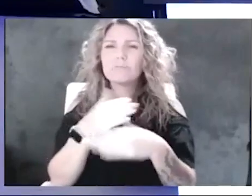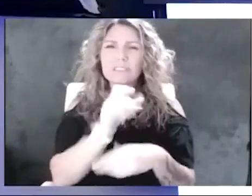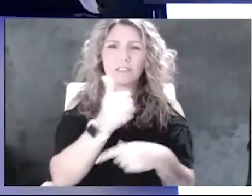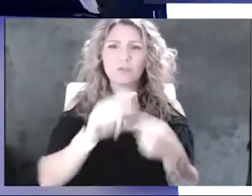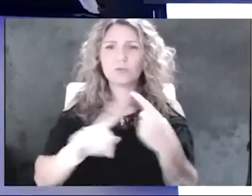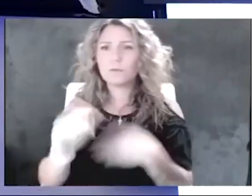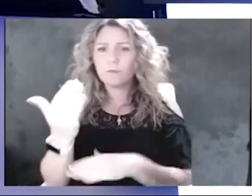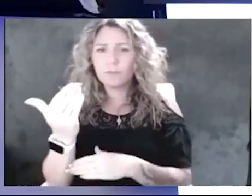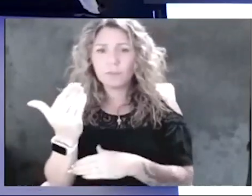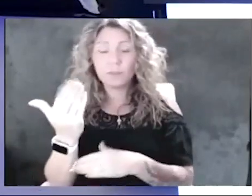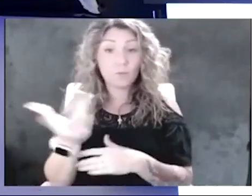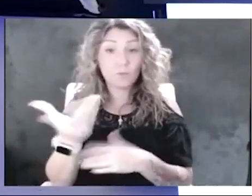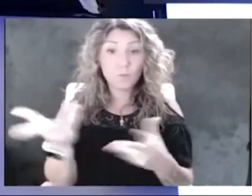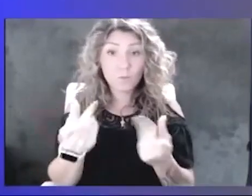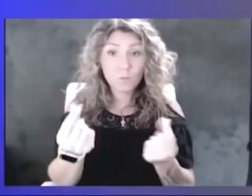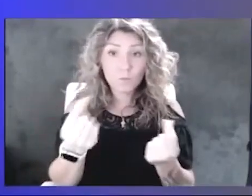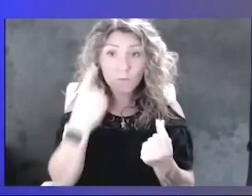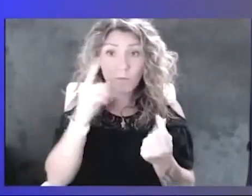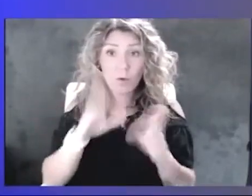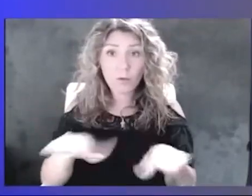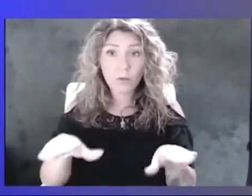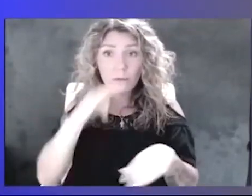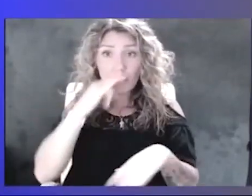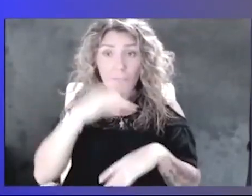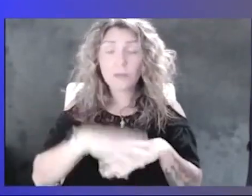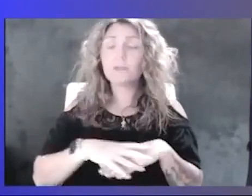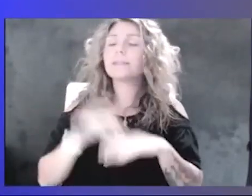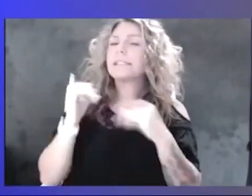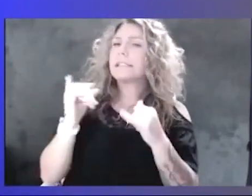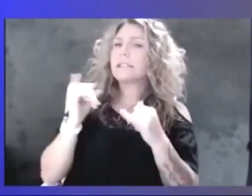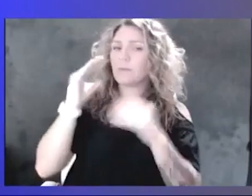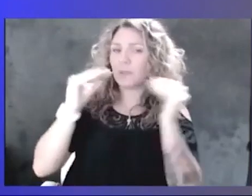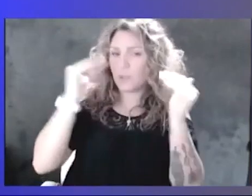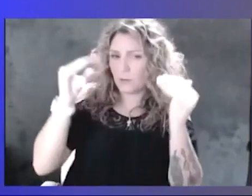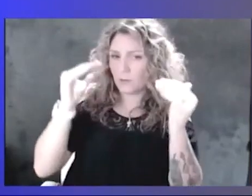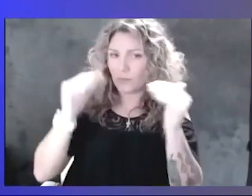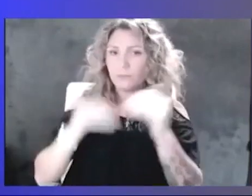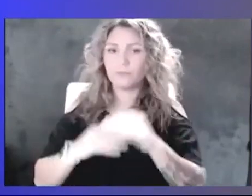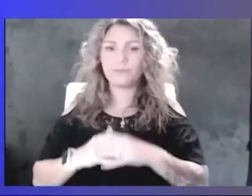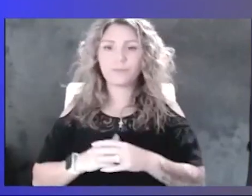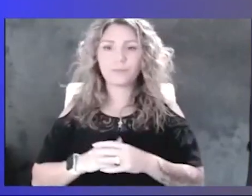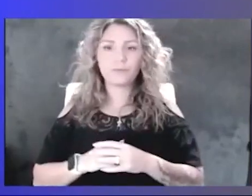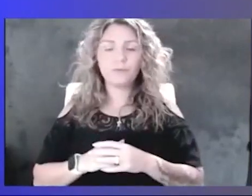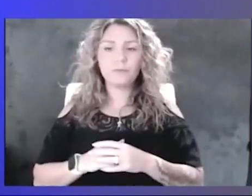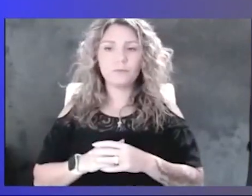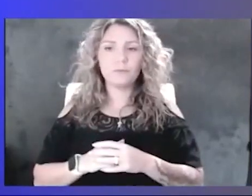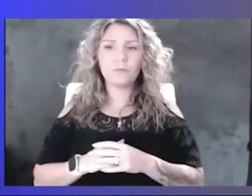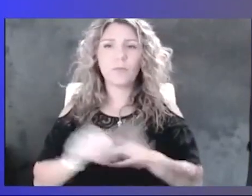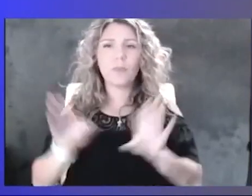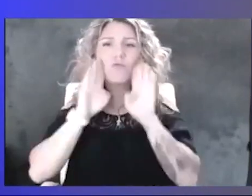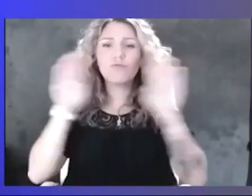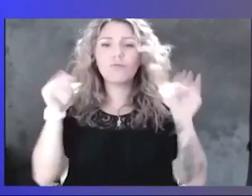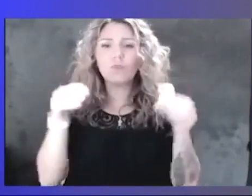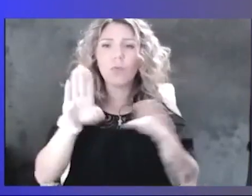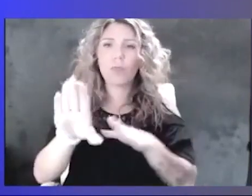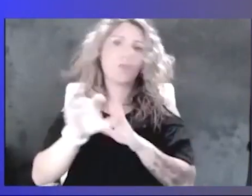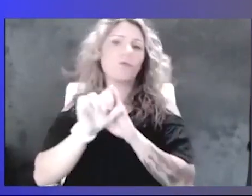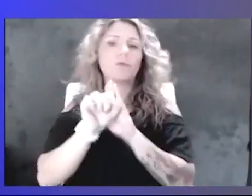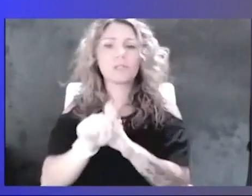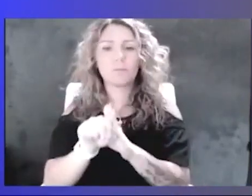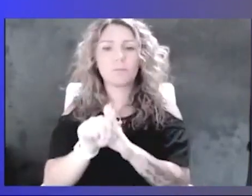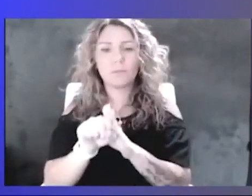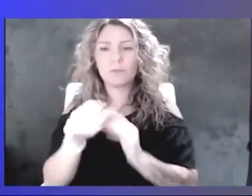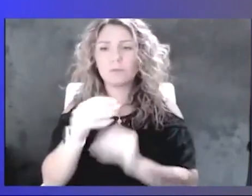kids? A lot of it's the same as on the adult side, so it's really targeted to their symptoms. And so